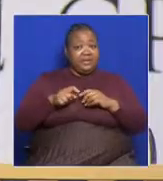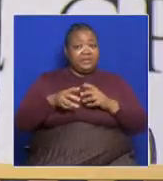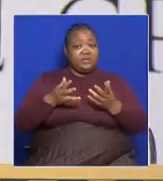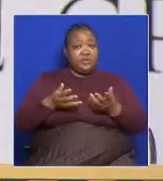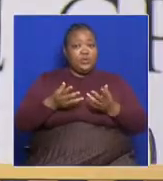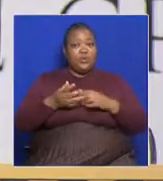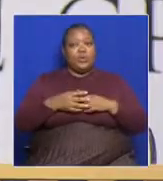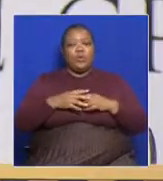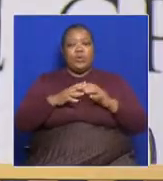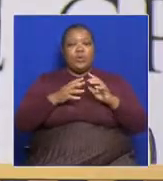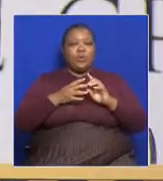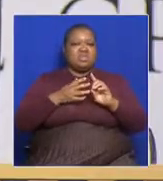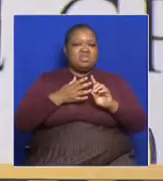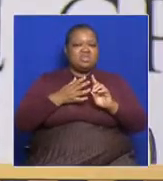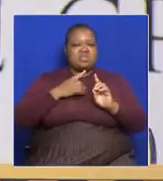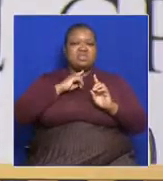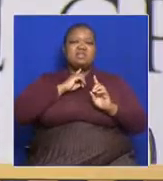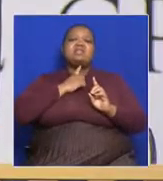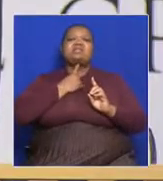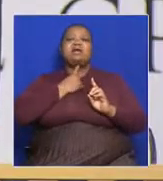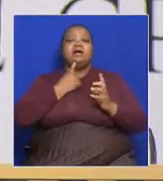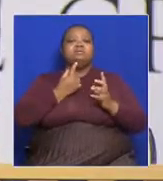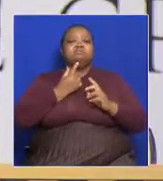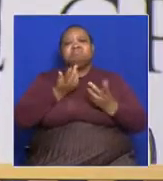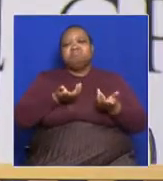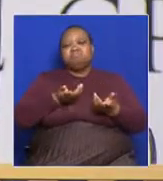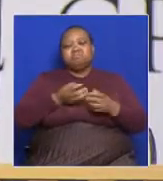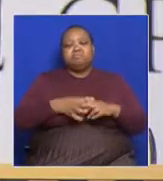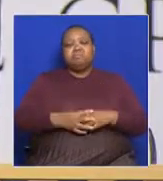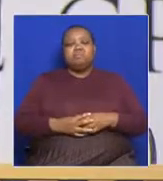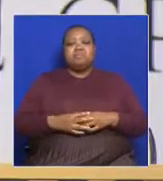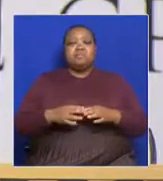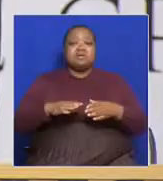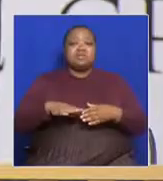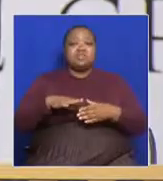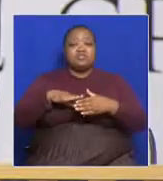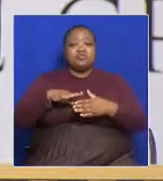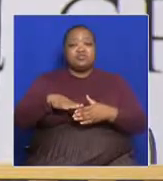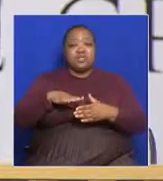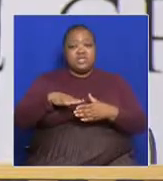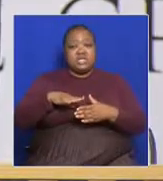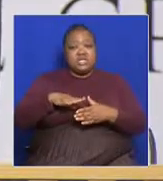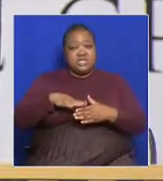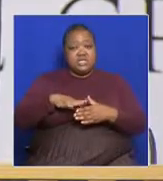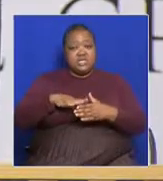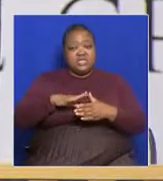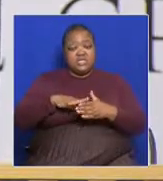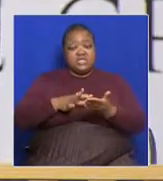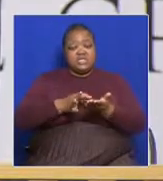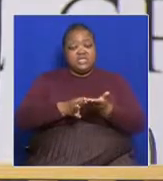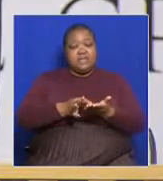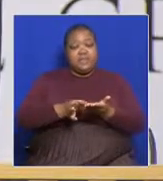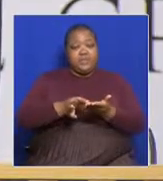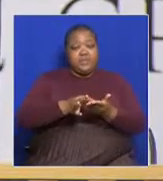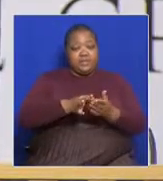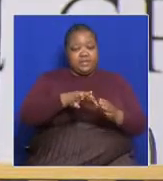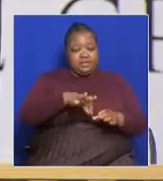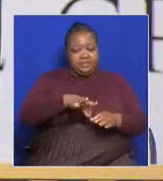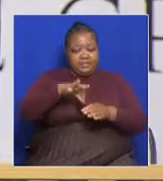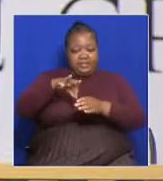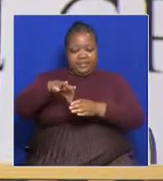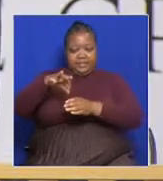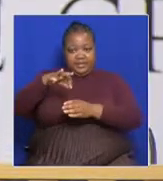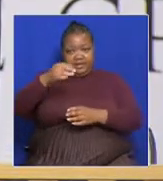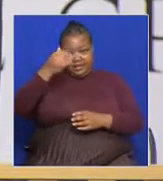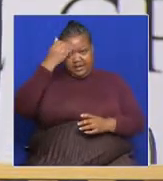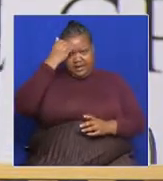way, but this is my reasoning behind the samples issue. I knew these drugs, the lab could not